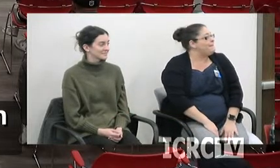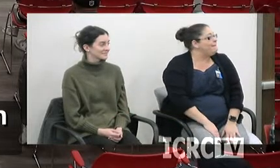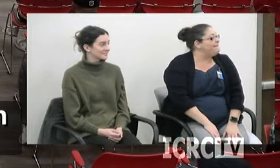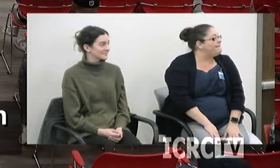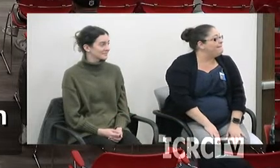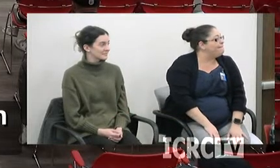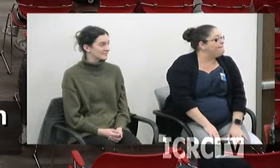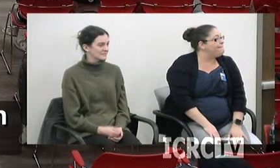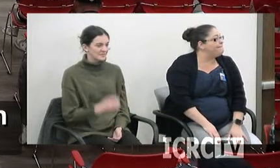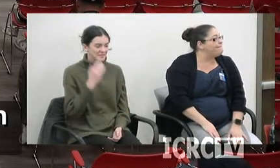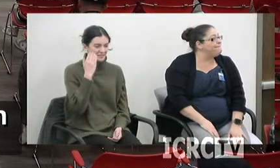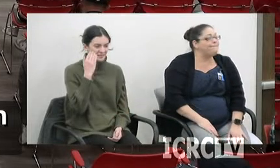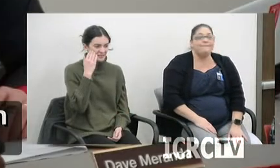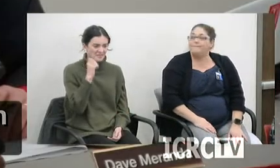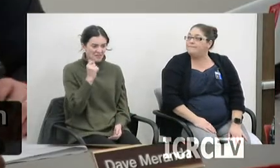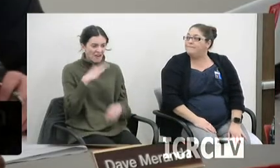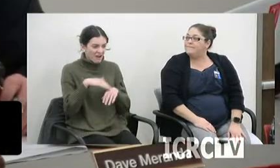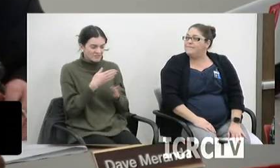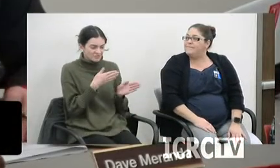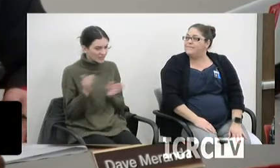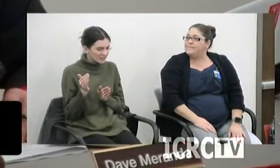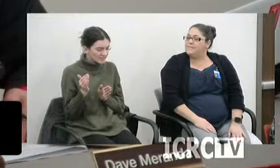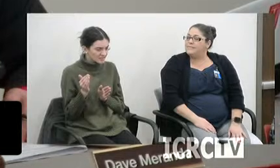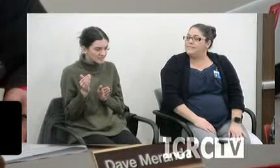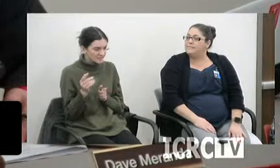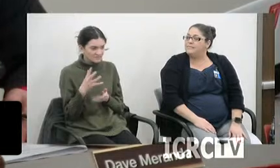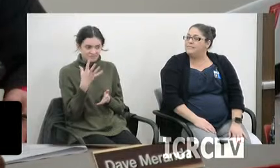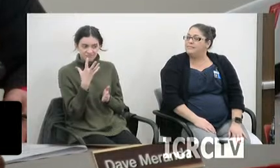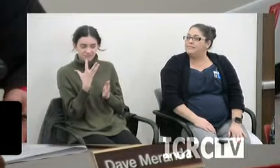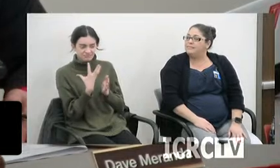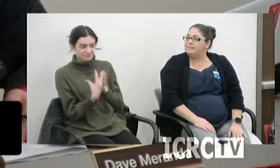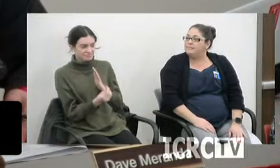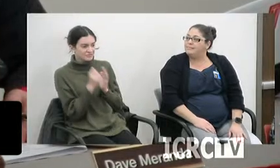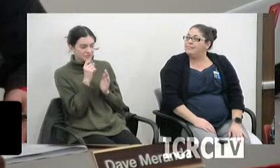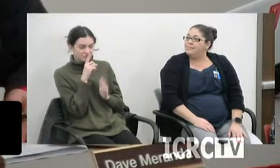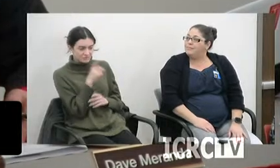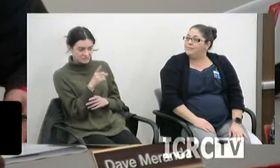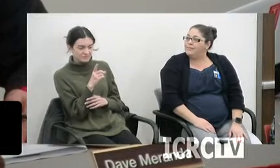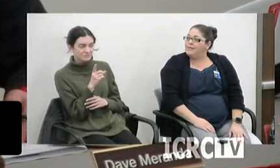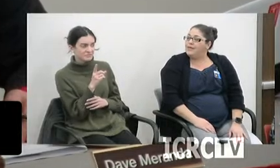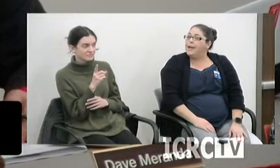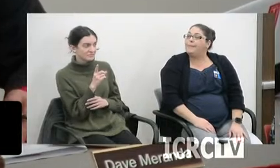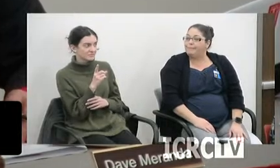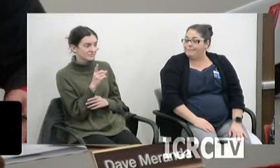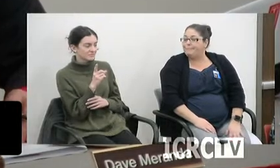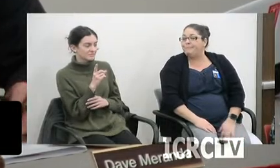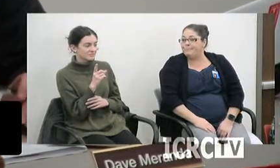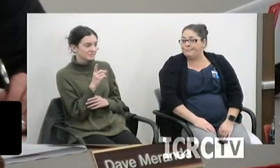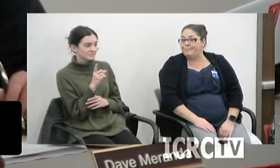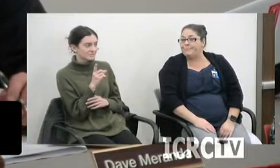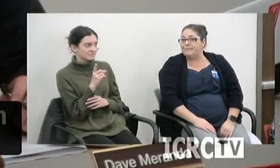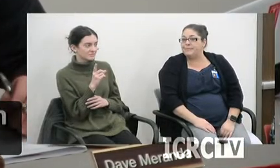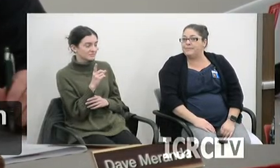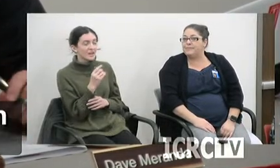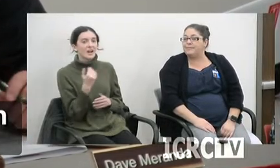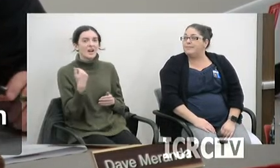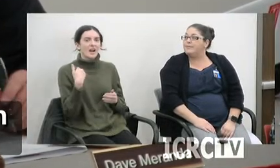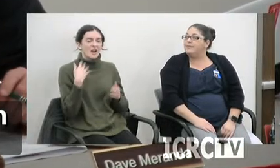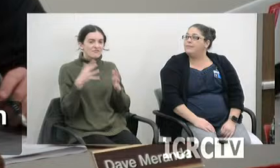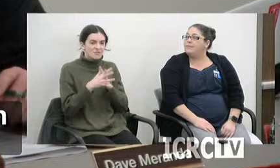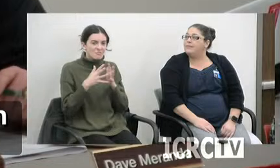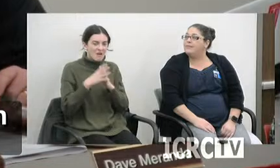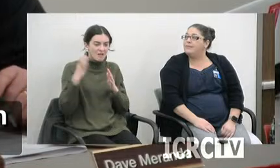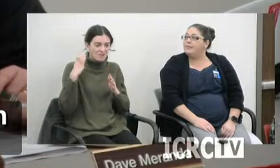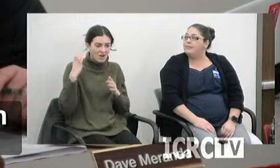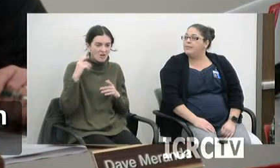You know, that didn't show up on the agenda, and I lost sight of it. Yeah, I want to remind you of that. we had our football coach, Tom